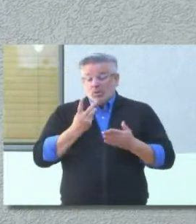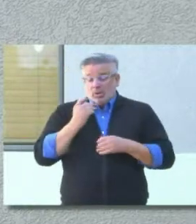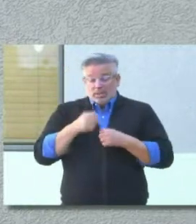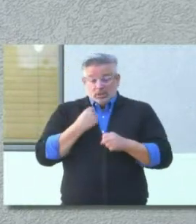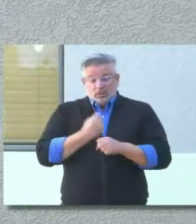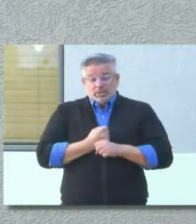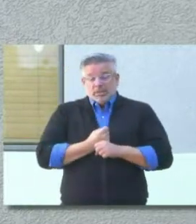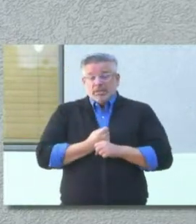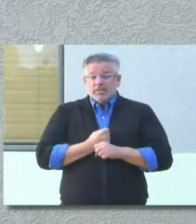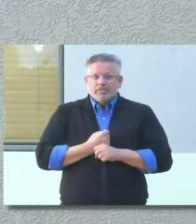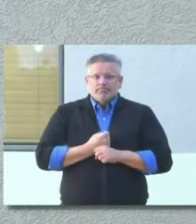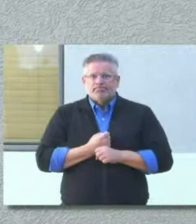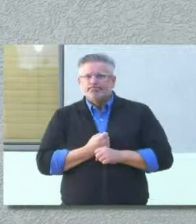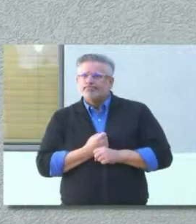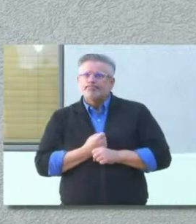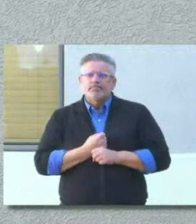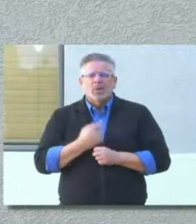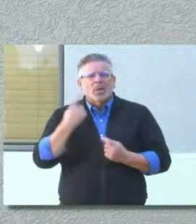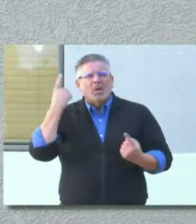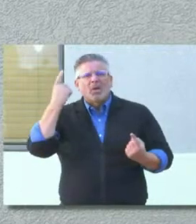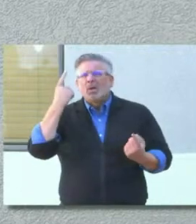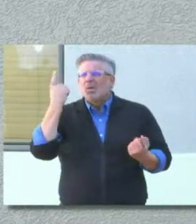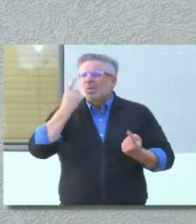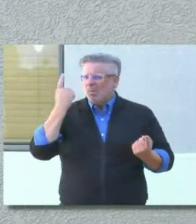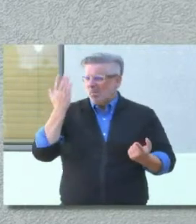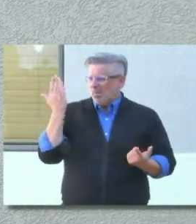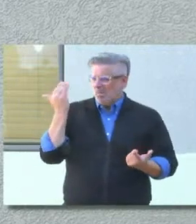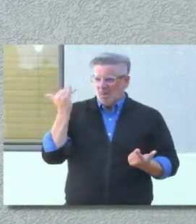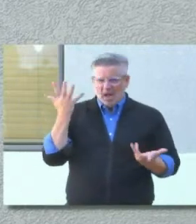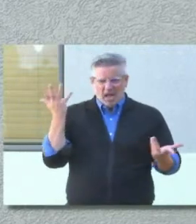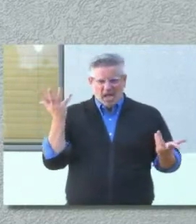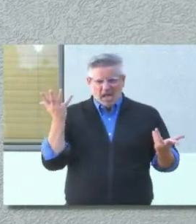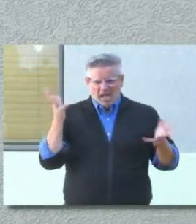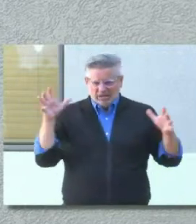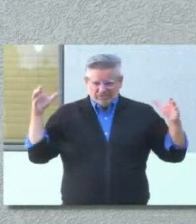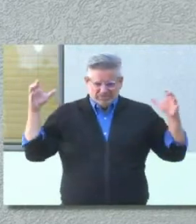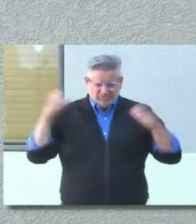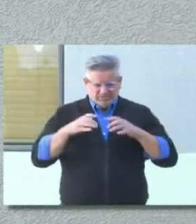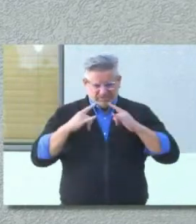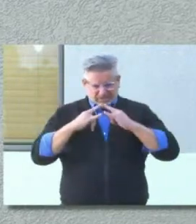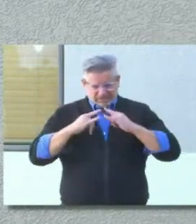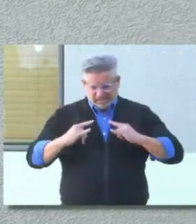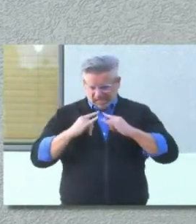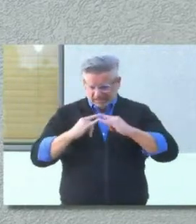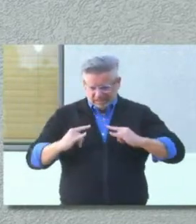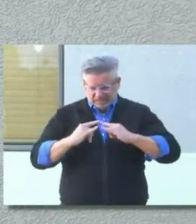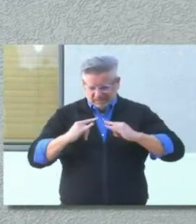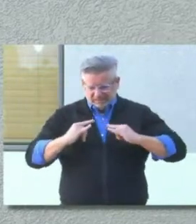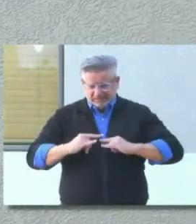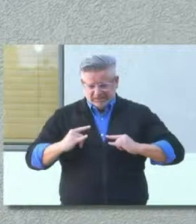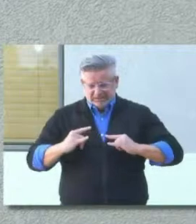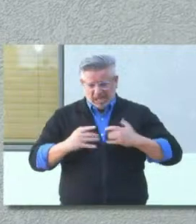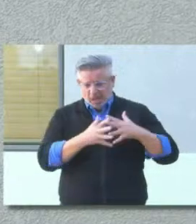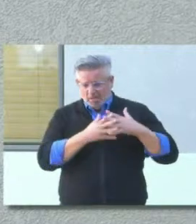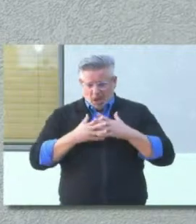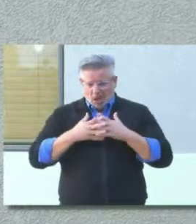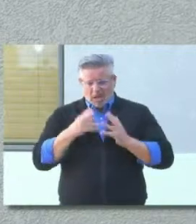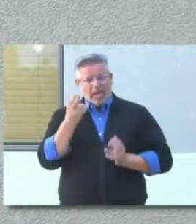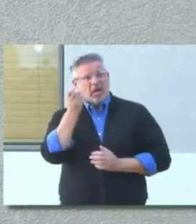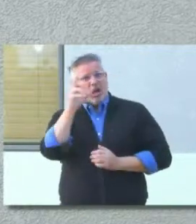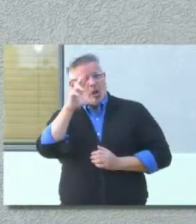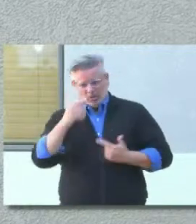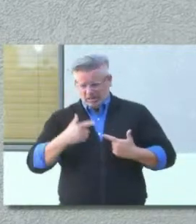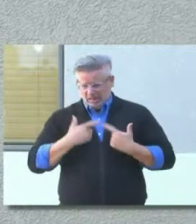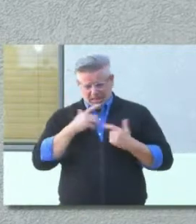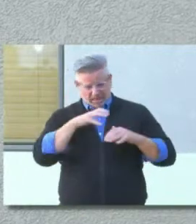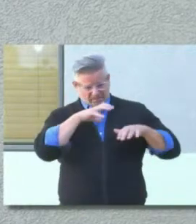have sat there bewildered at why there was a large encampment of tents of veterans, Americans' heroes, out there living